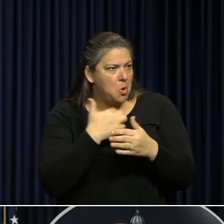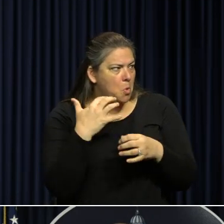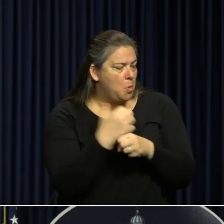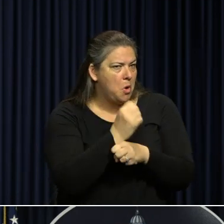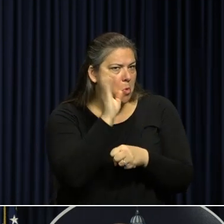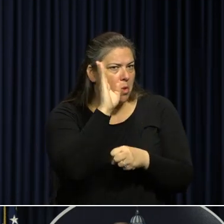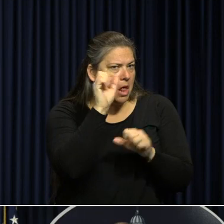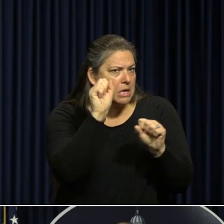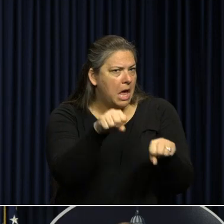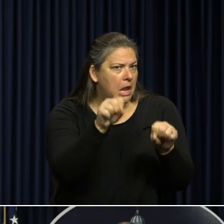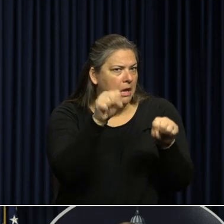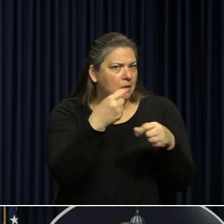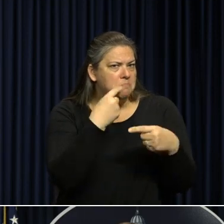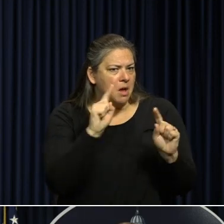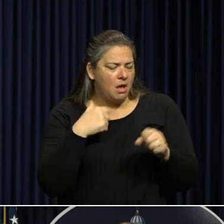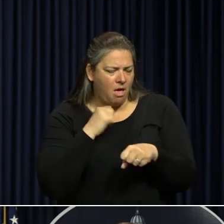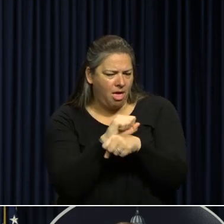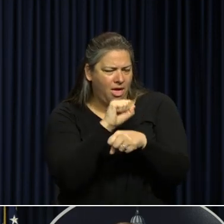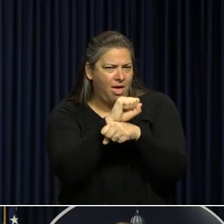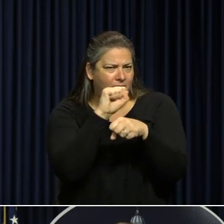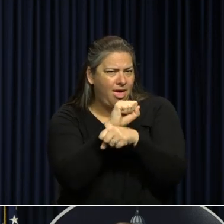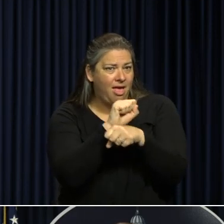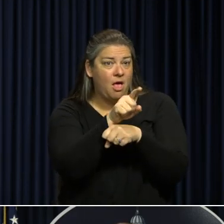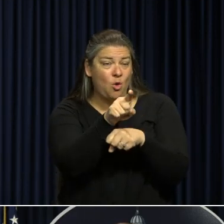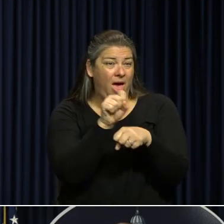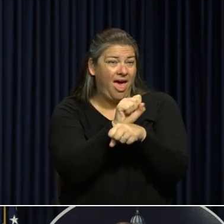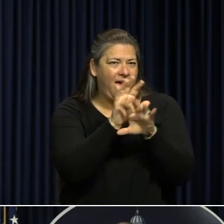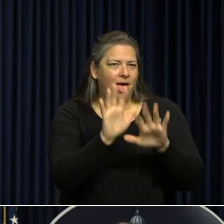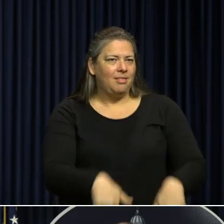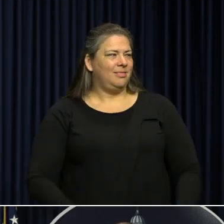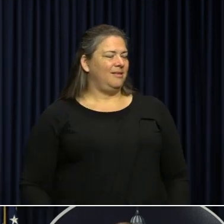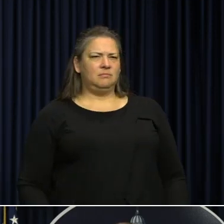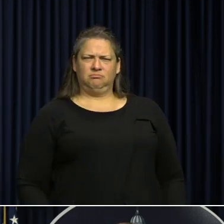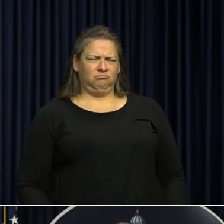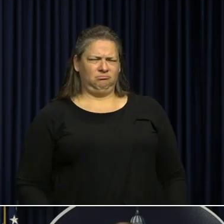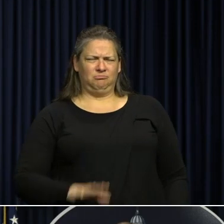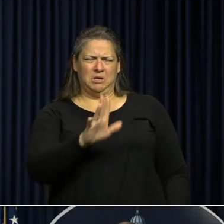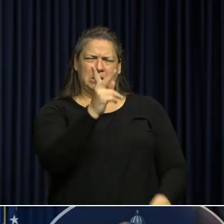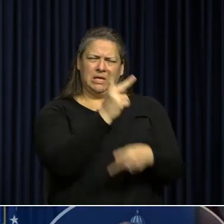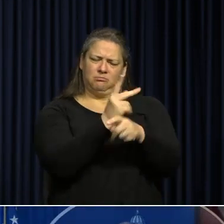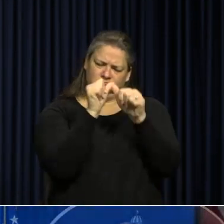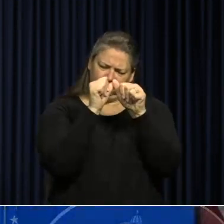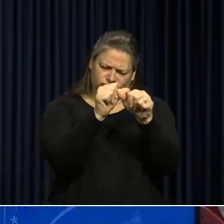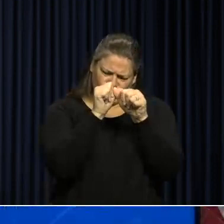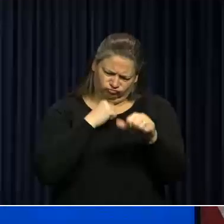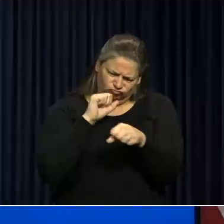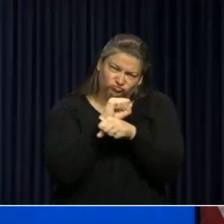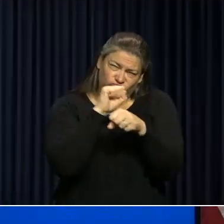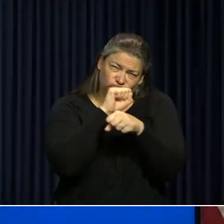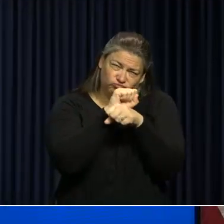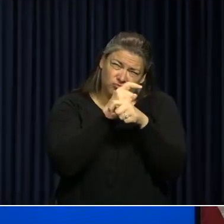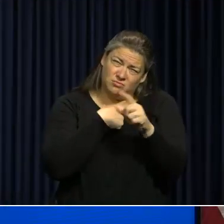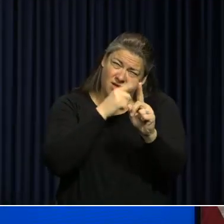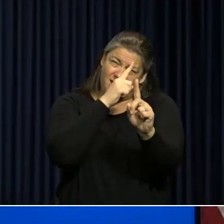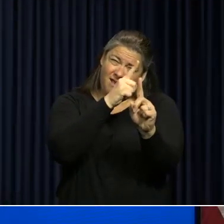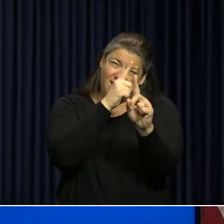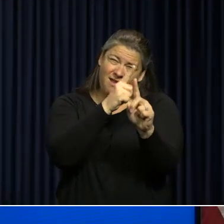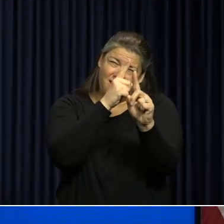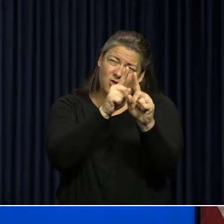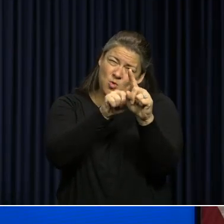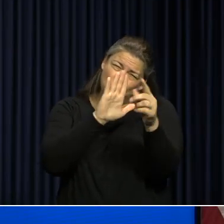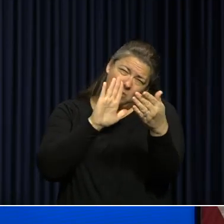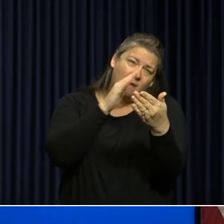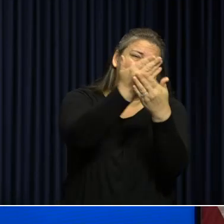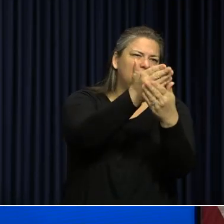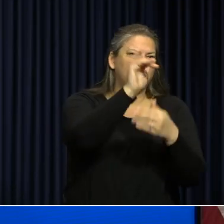to continue to build your lead, you don't stop it, right? You continue to work and work and work, and that's what